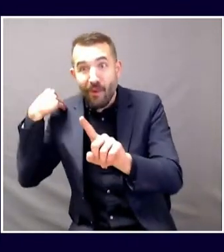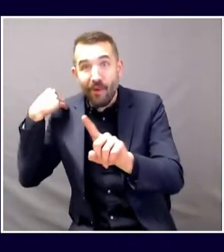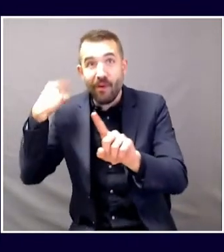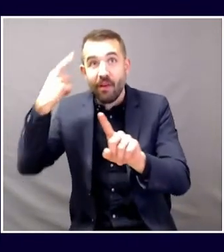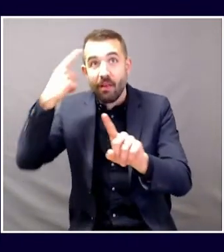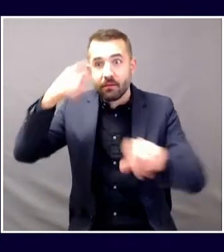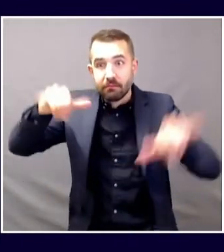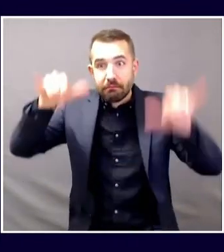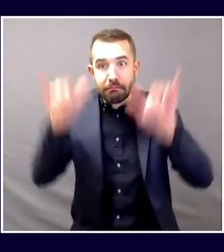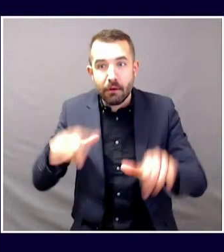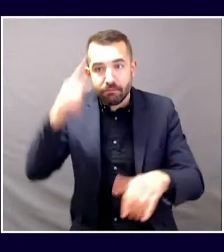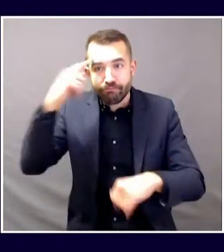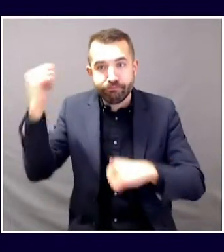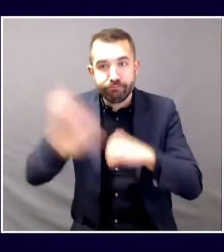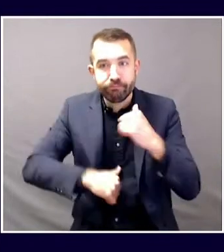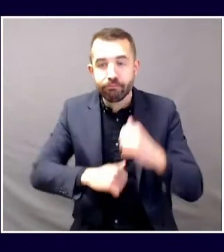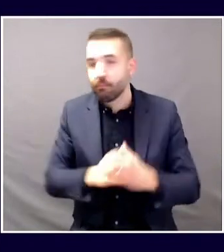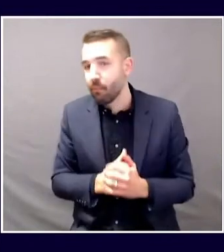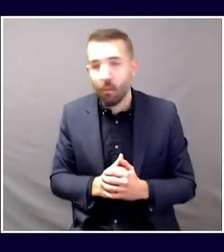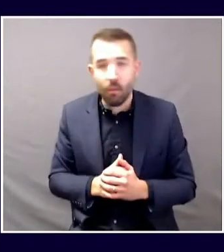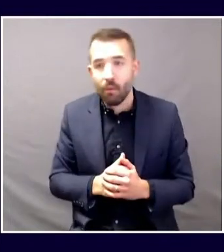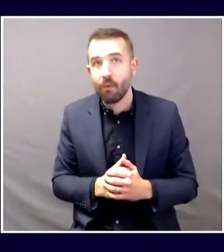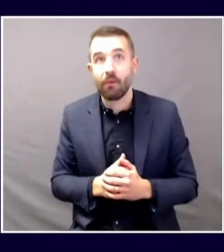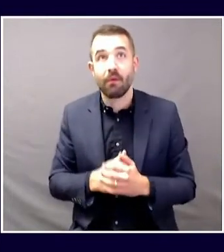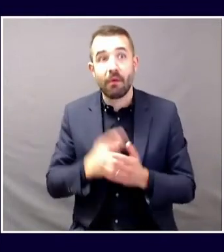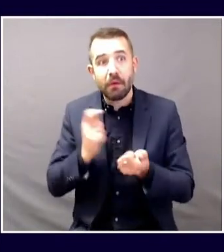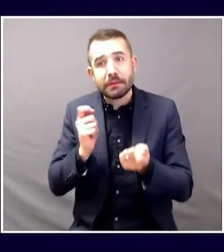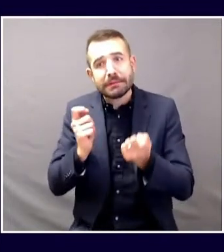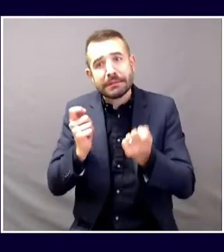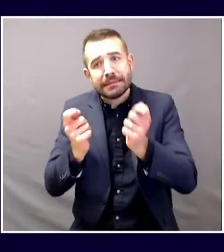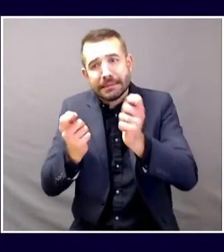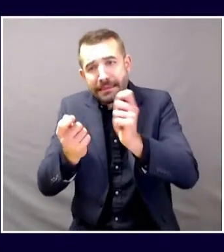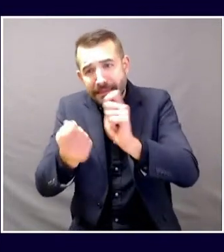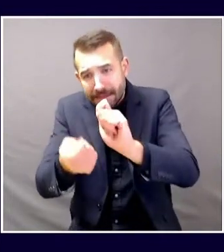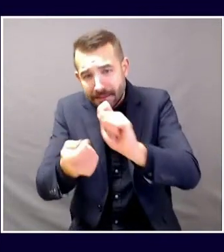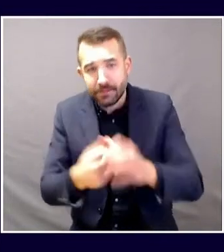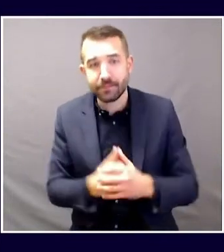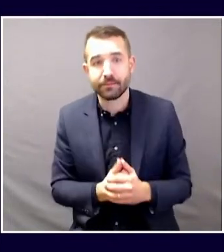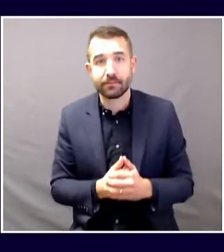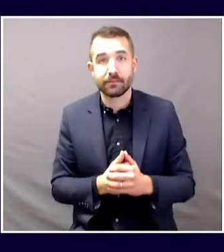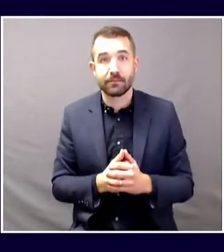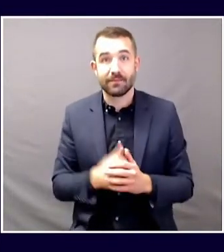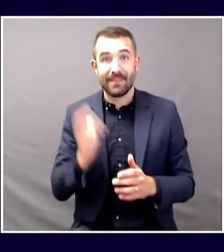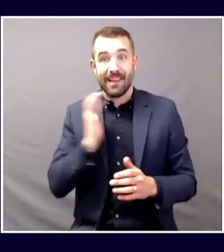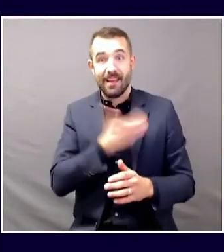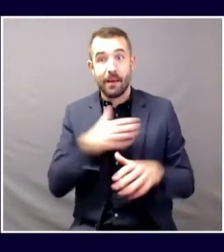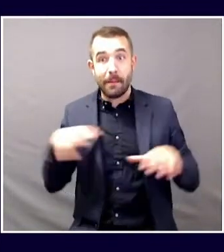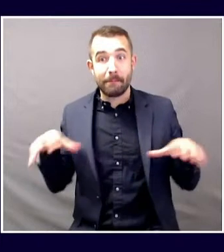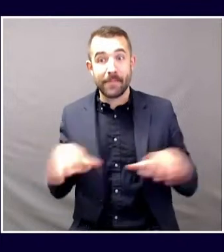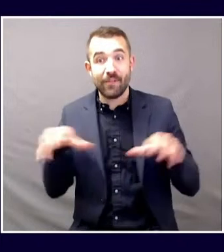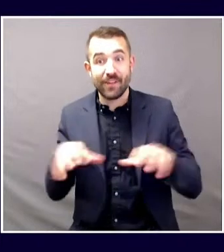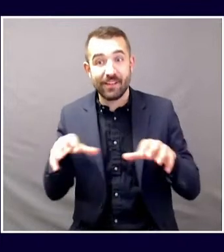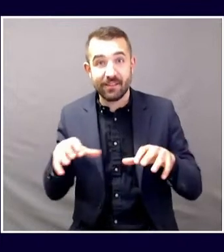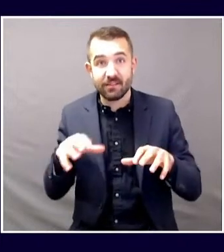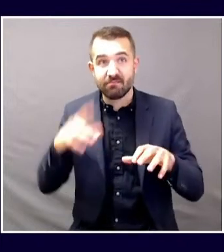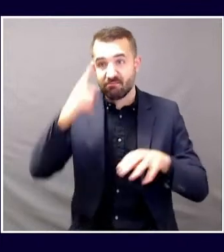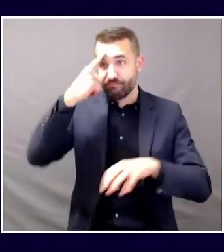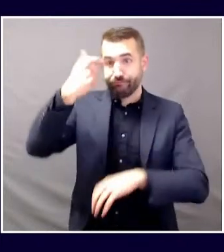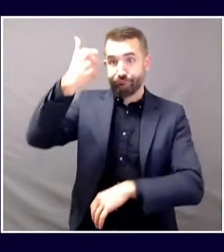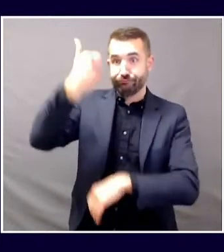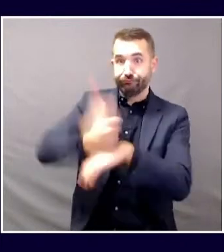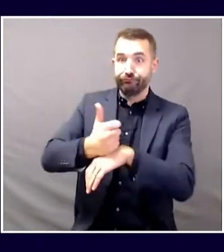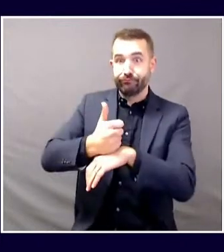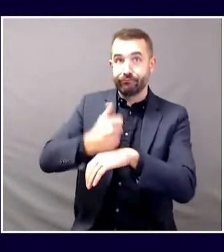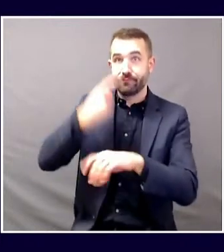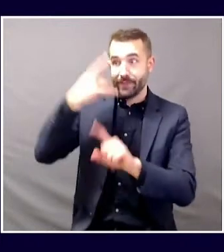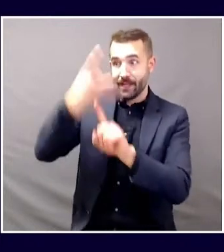we're keying our behaviors off of that initial understanding, even though the fundamentals have changed.